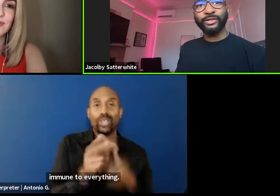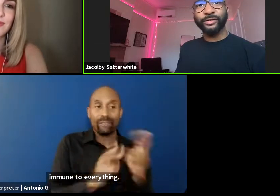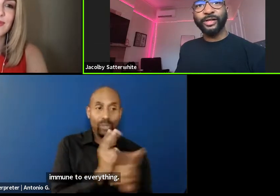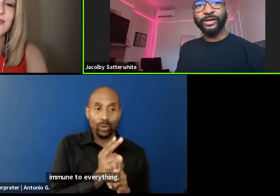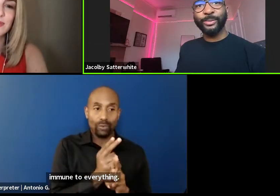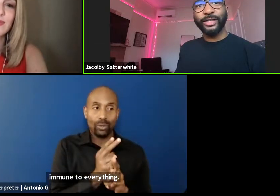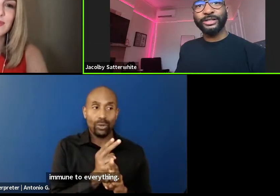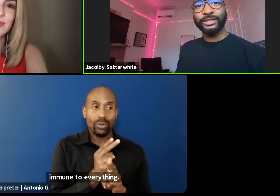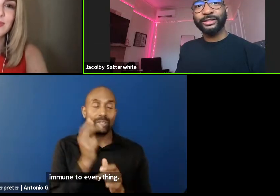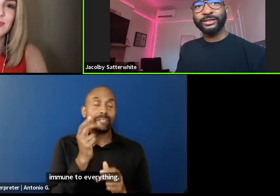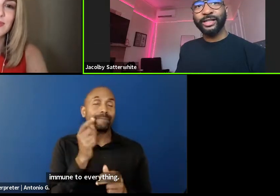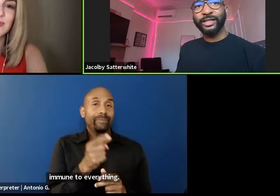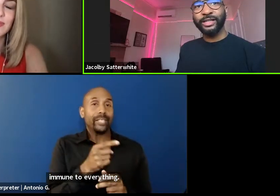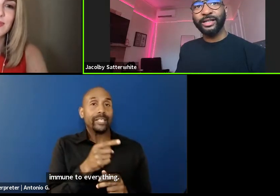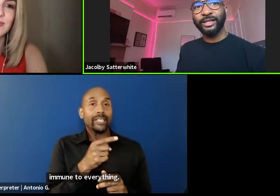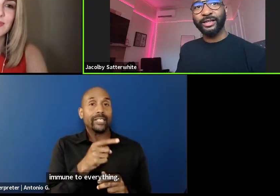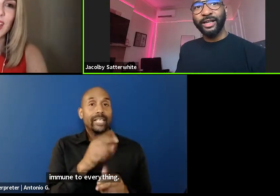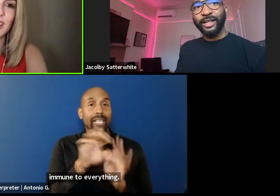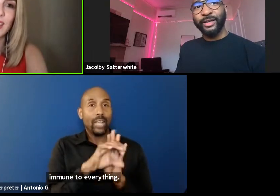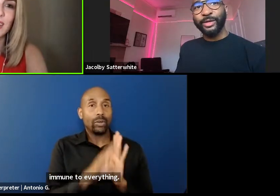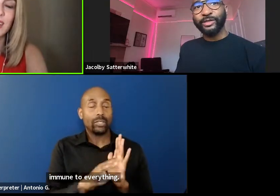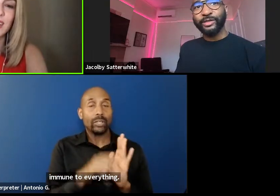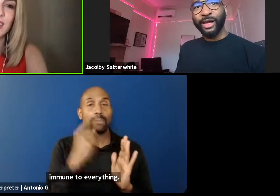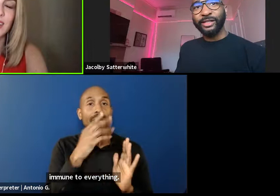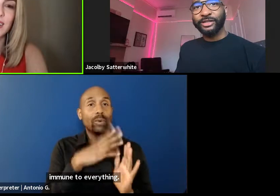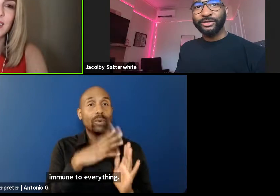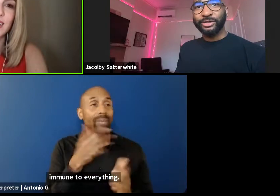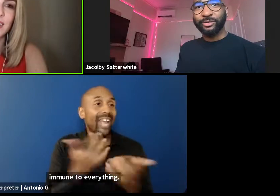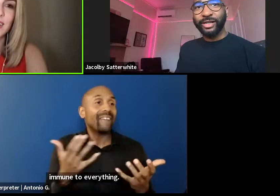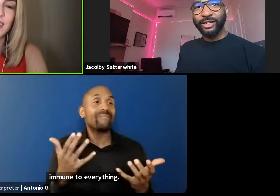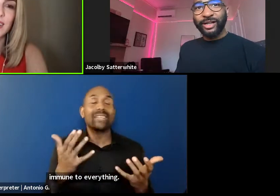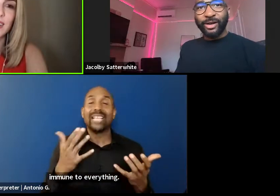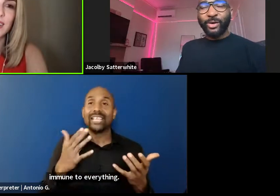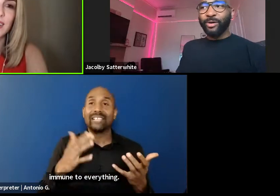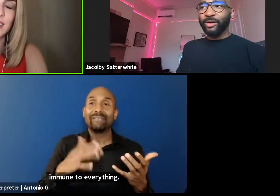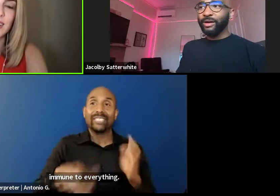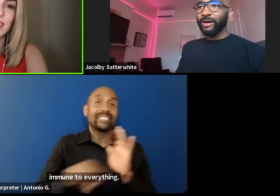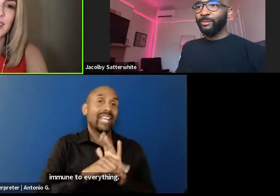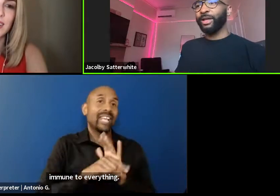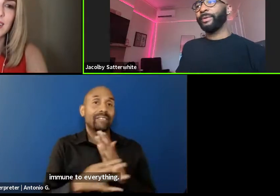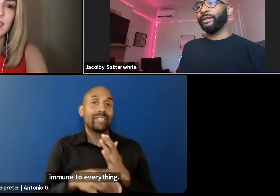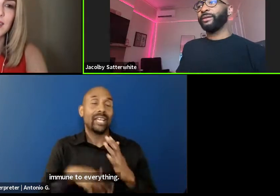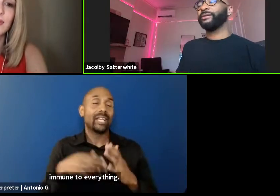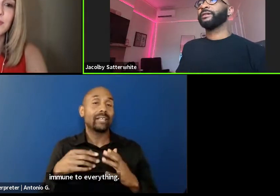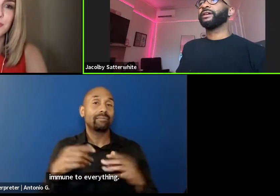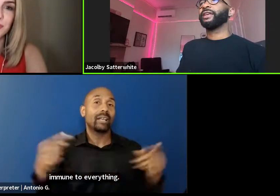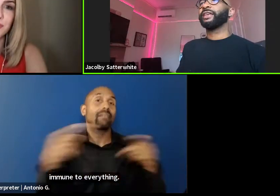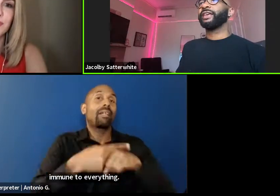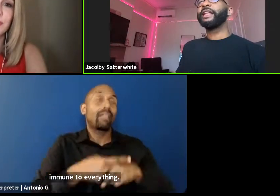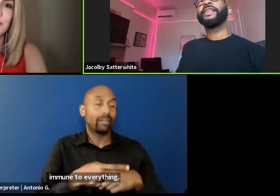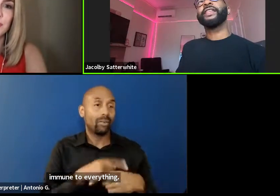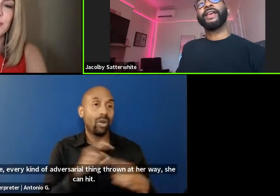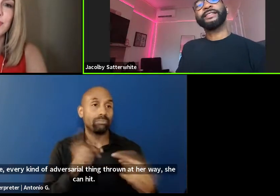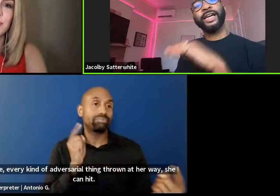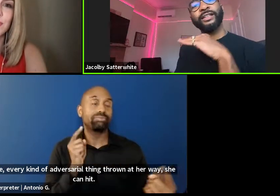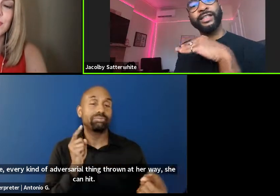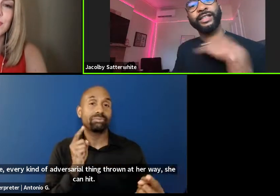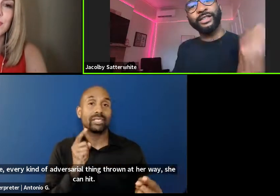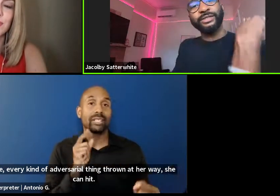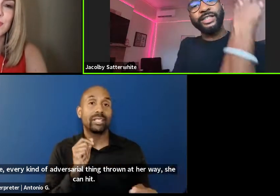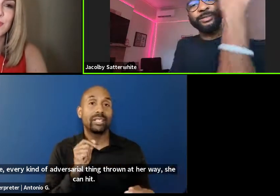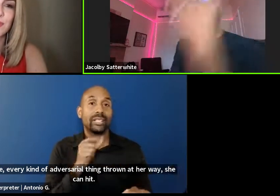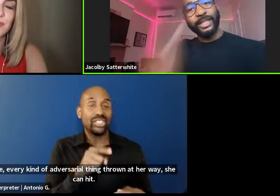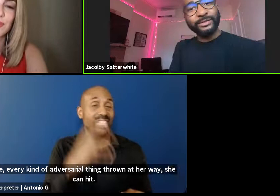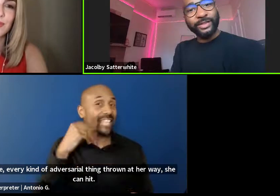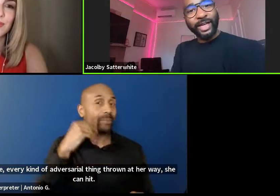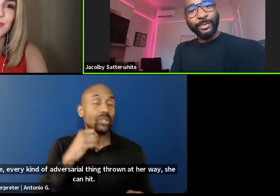adversarial thing thrown at her way, she can like hit. Yeah. Like whether it's a biological threat or a weapon or anything. And that's kind of the